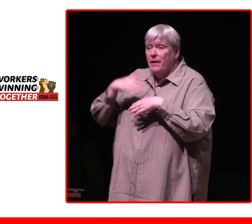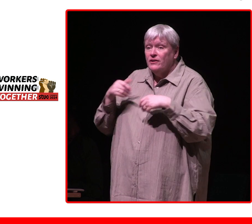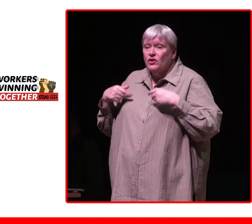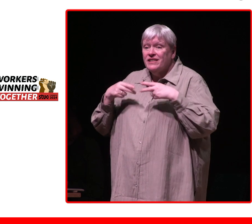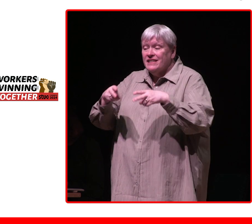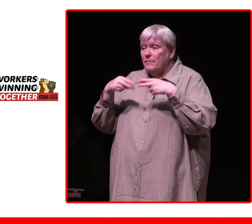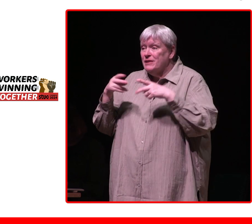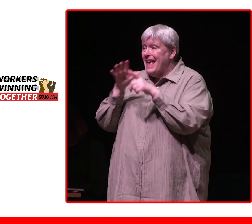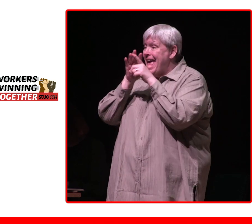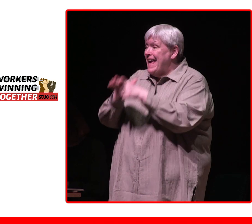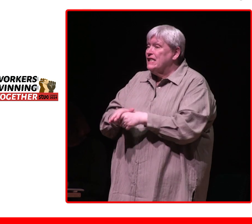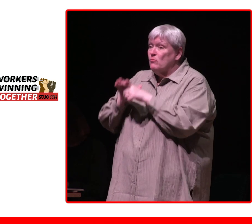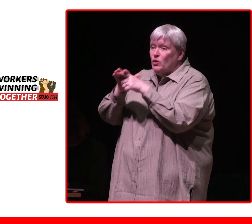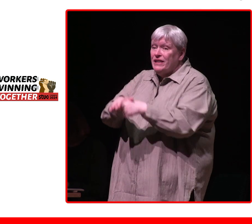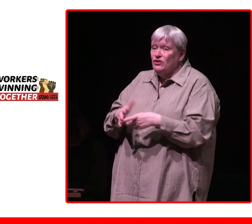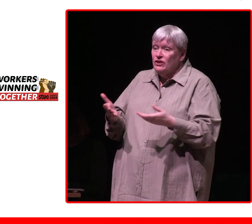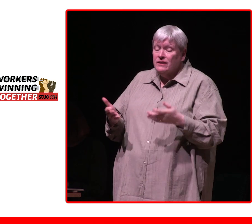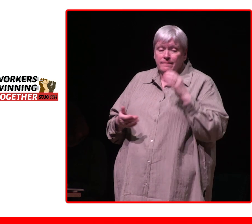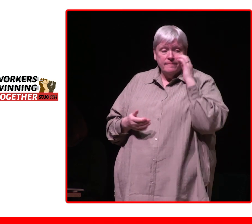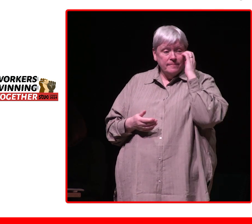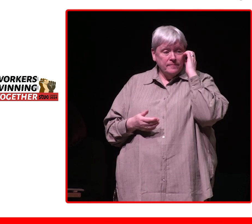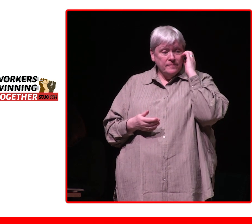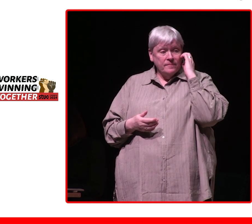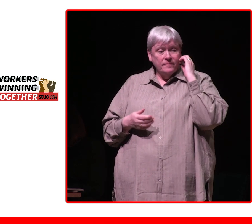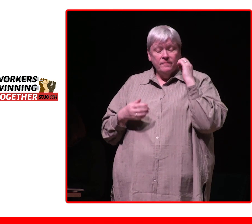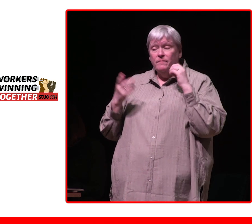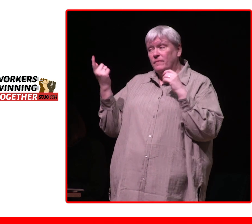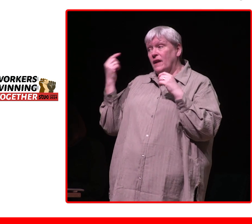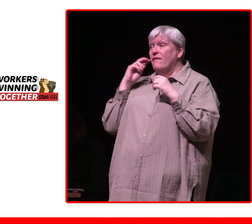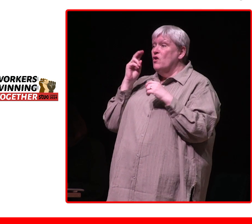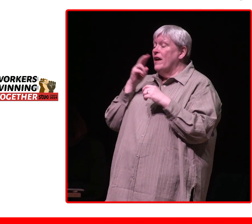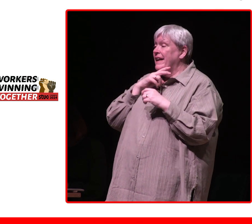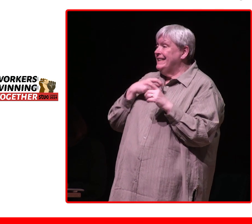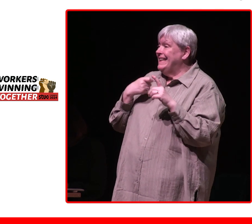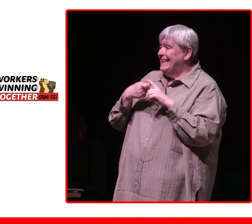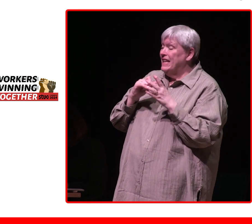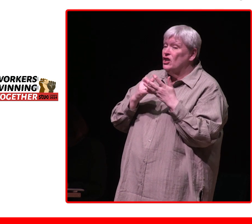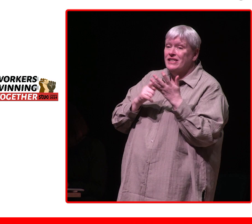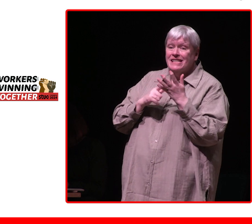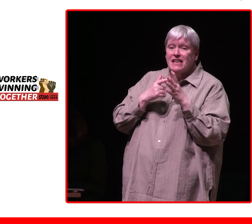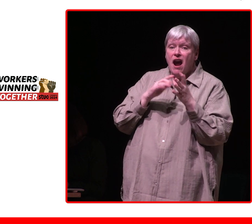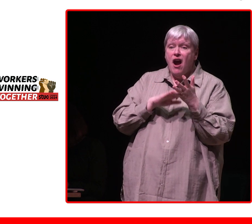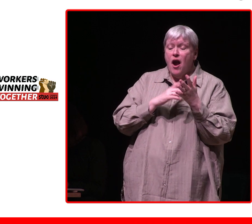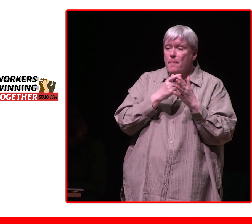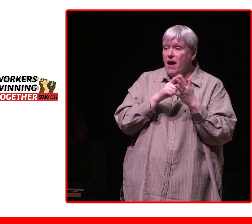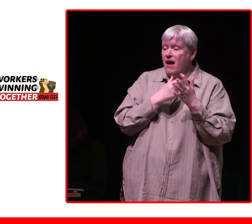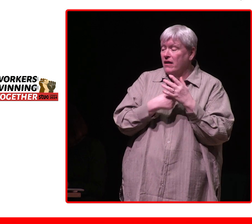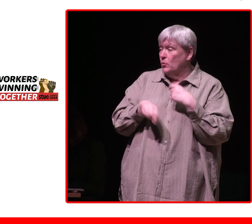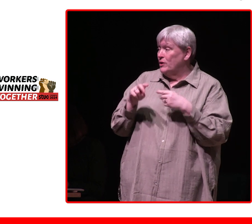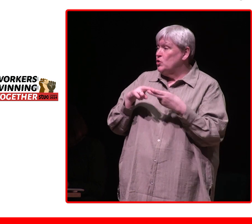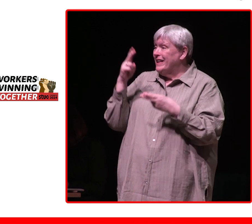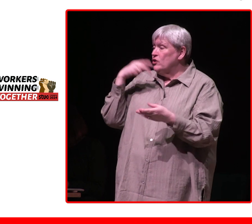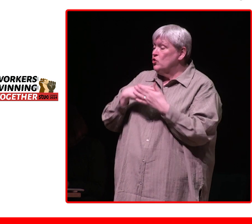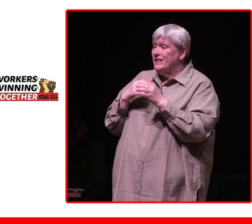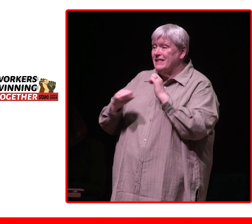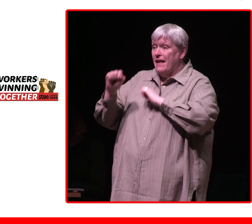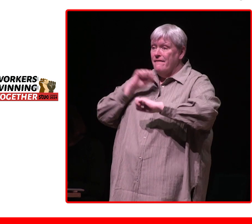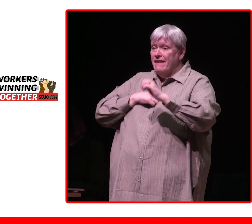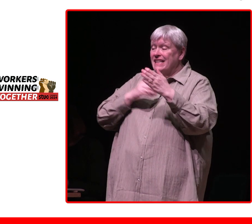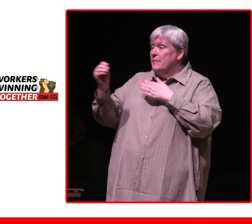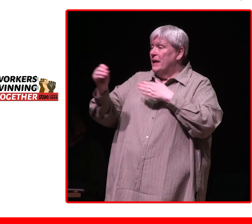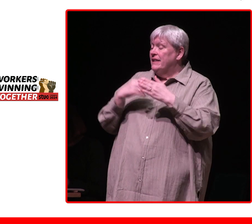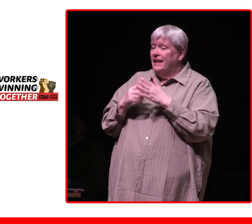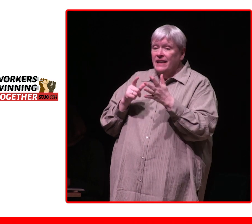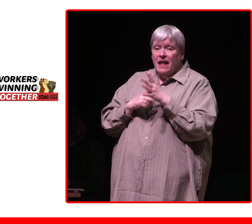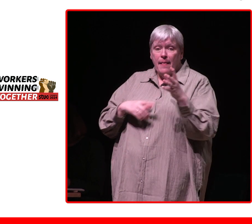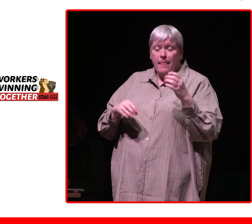of exploitation. Only on Friday, Keir Starmer committed to increasing defence spending. In doing so, the Labour